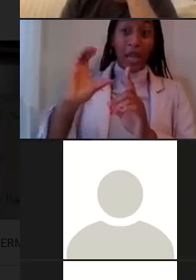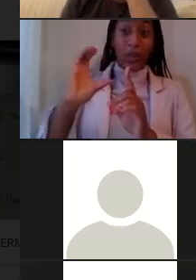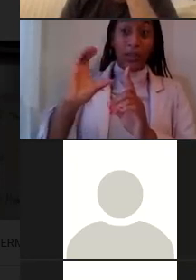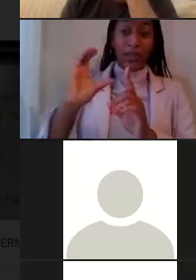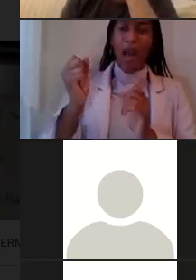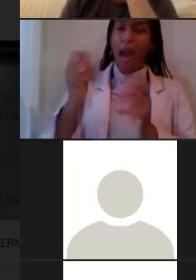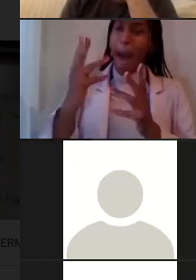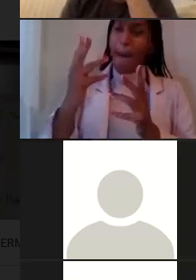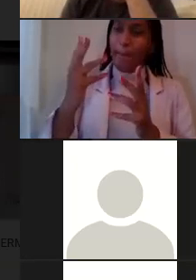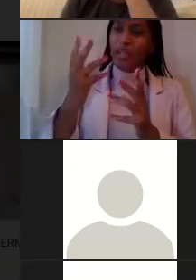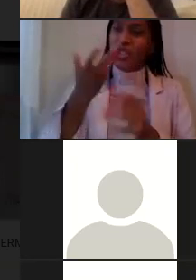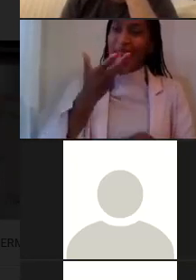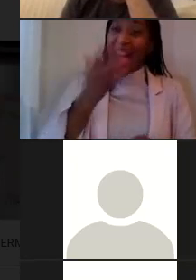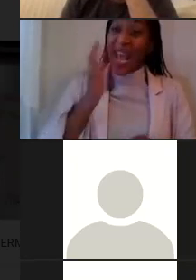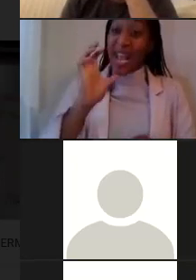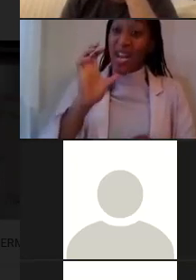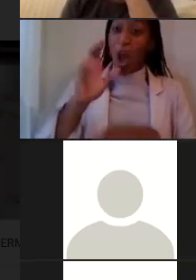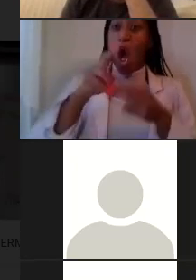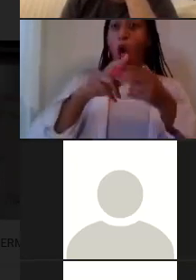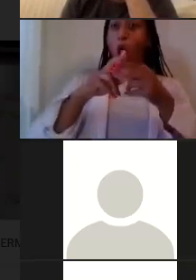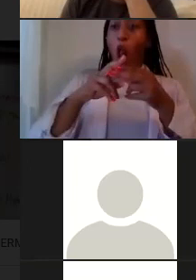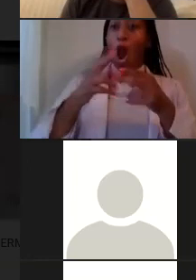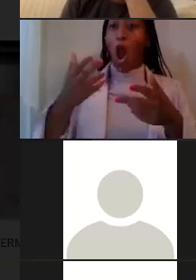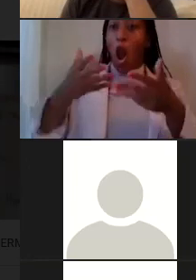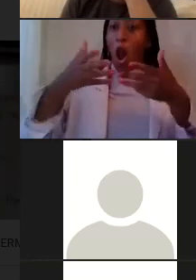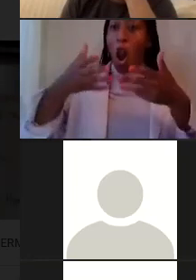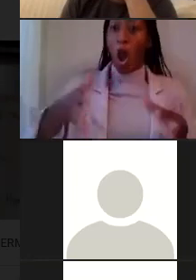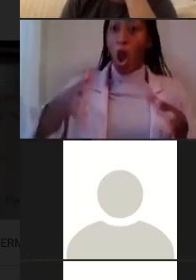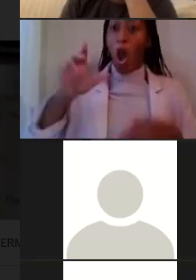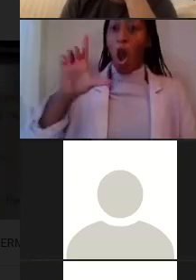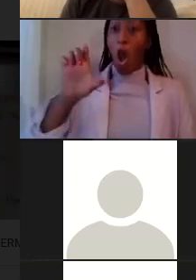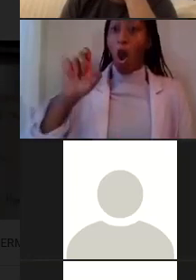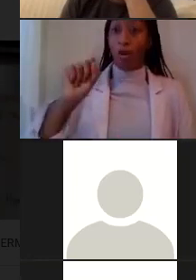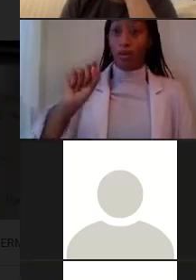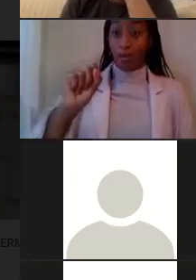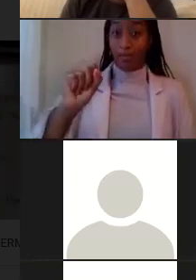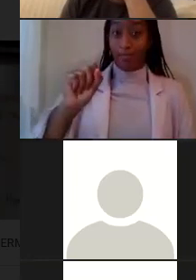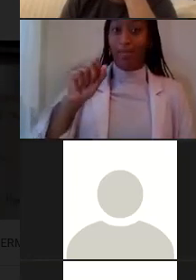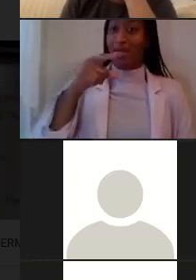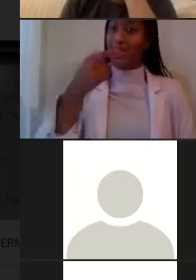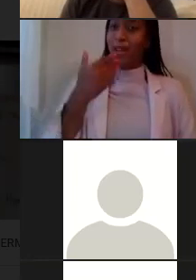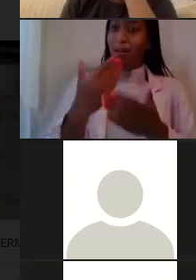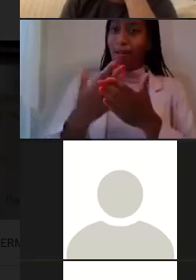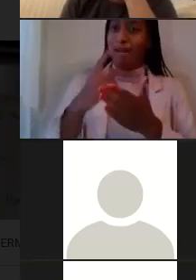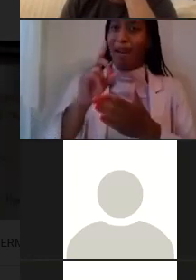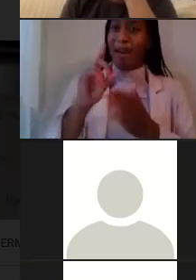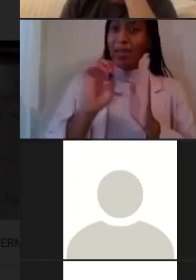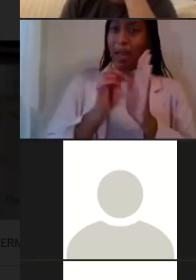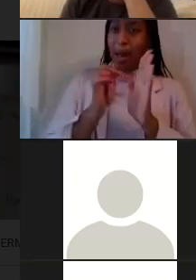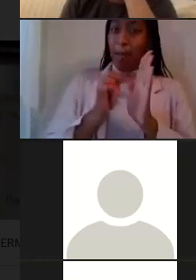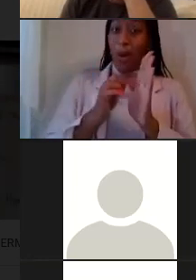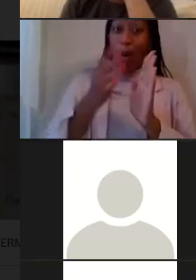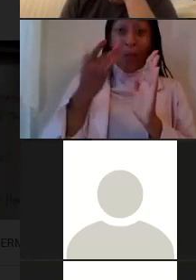it shows you that in the end, Q can be negative. If you're taking out heat and dropping